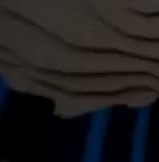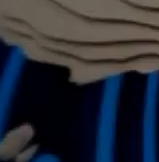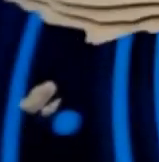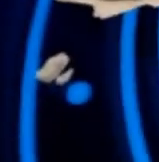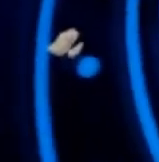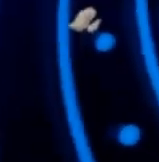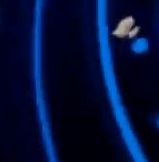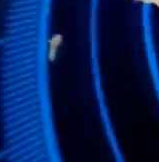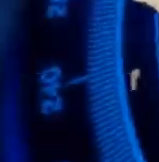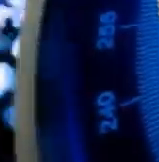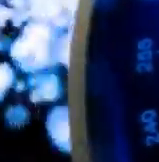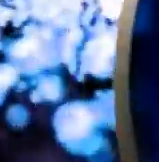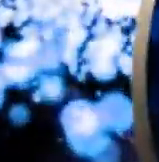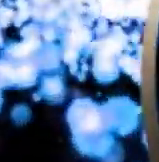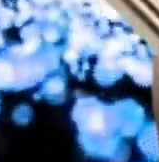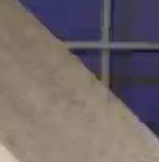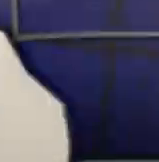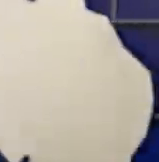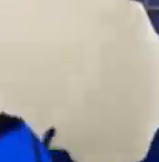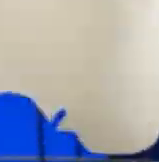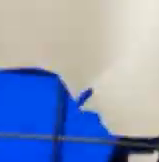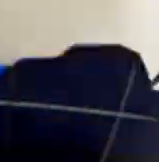ibiti.